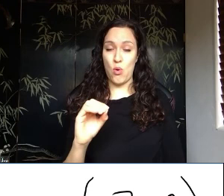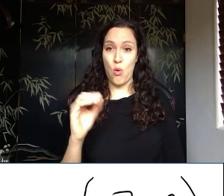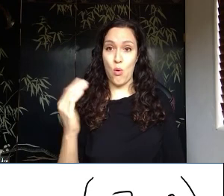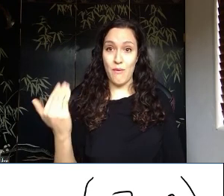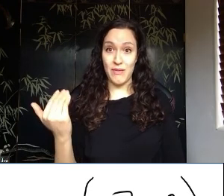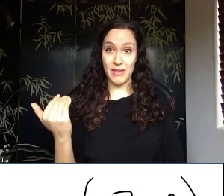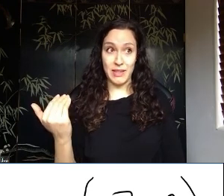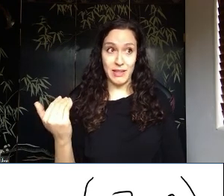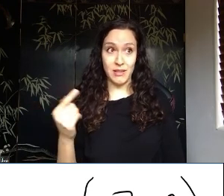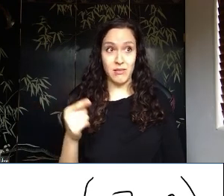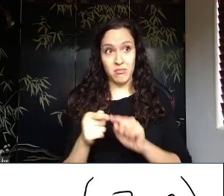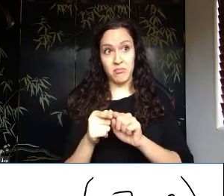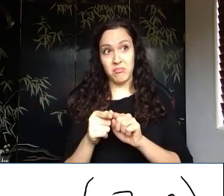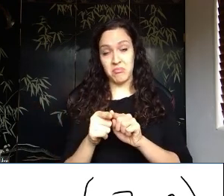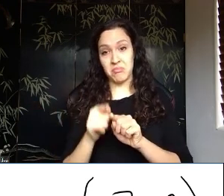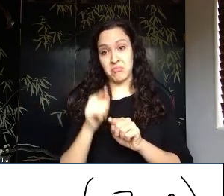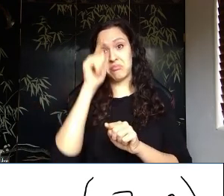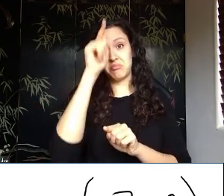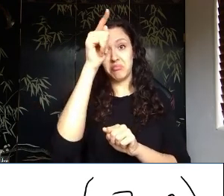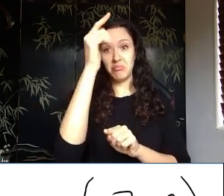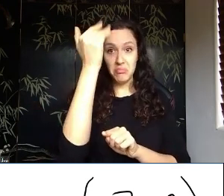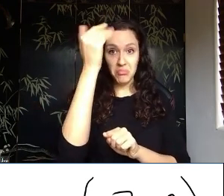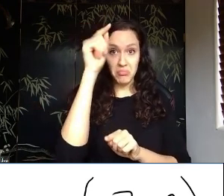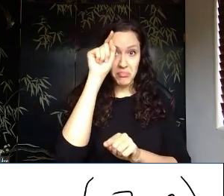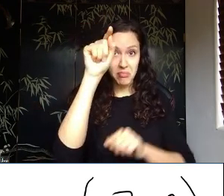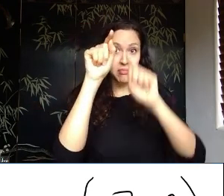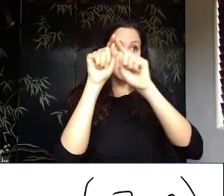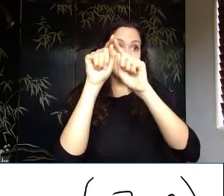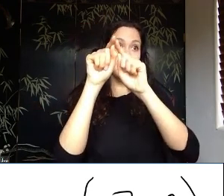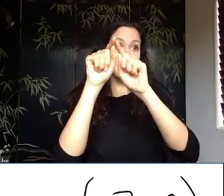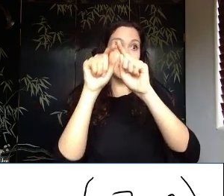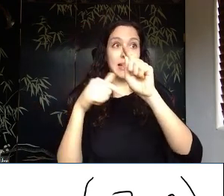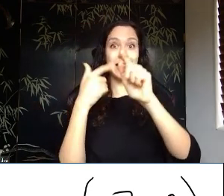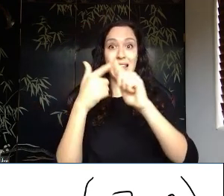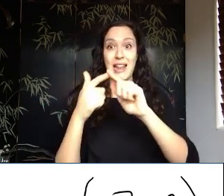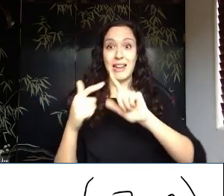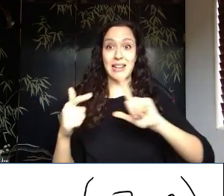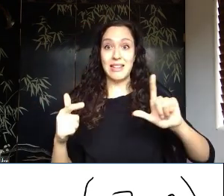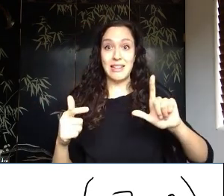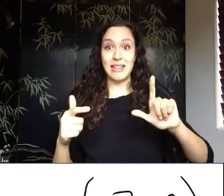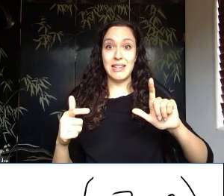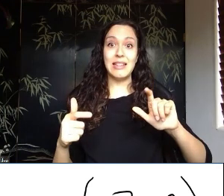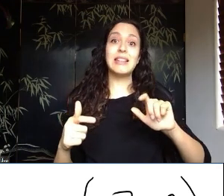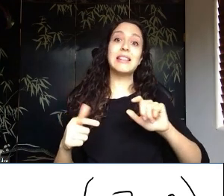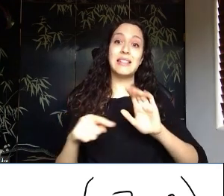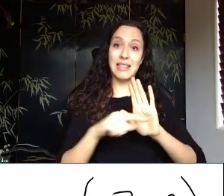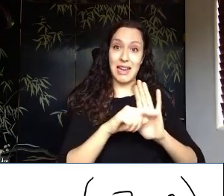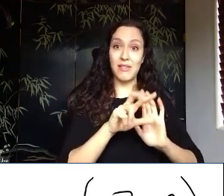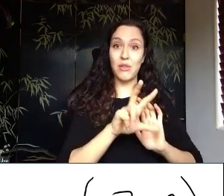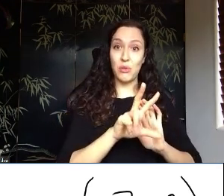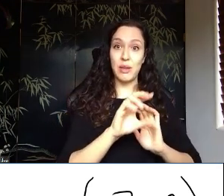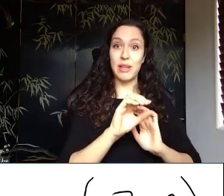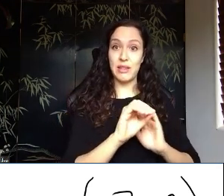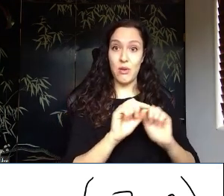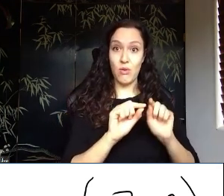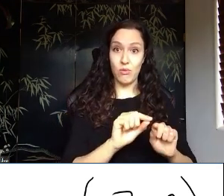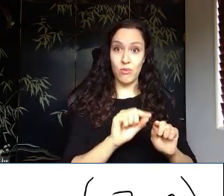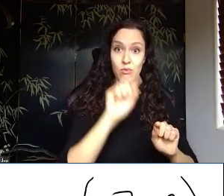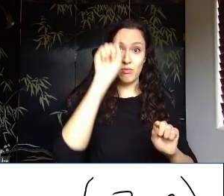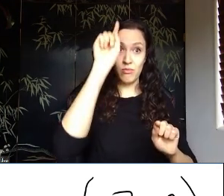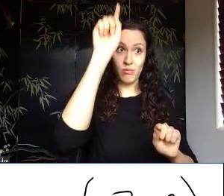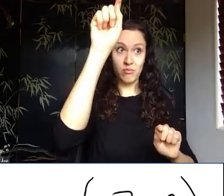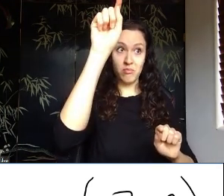be somewhere over here. And then -3, 0. -3, 0. And then I can make my